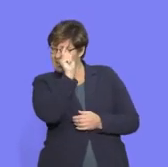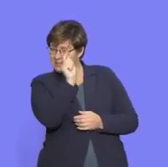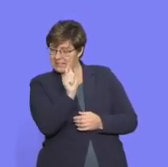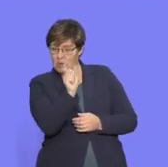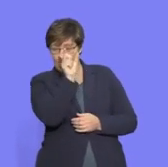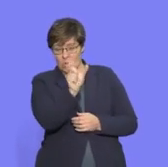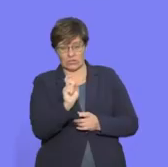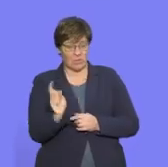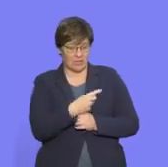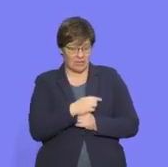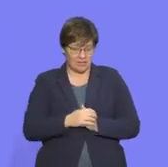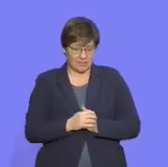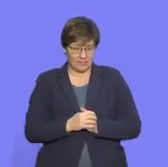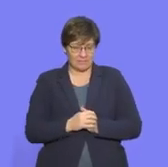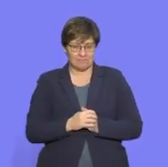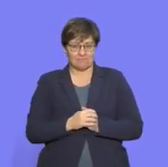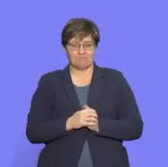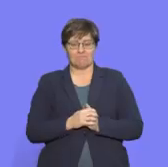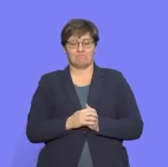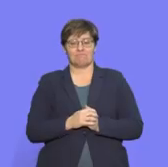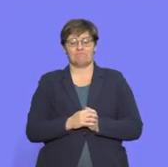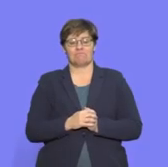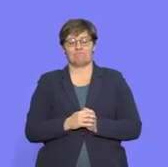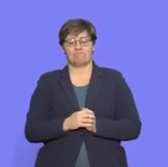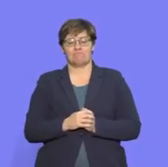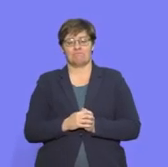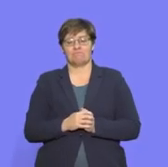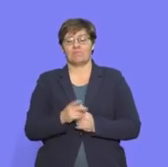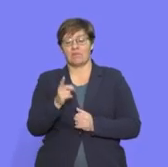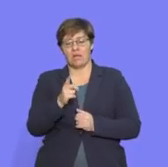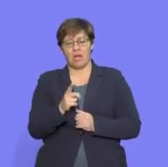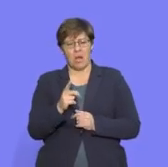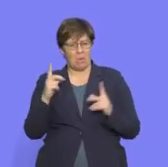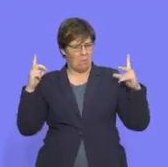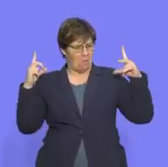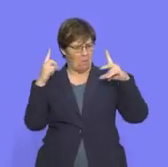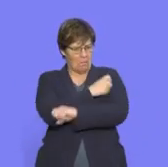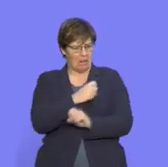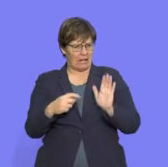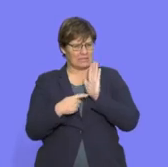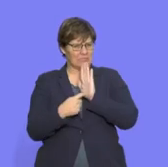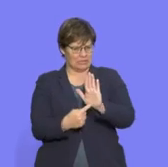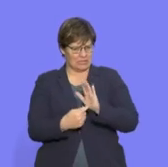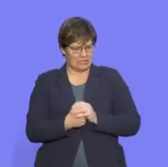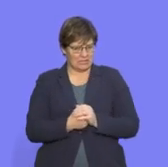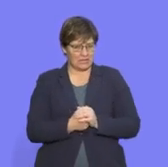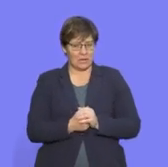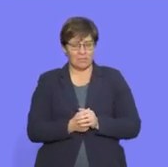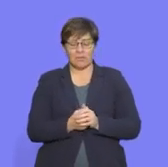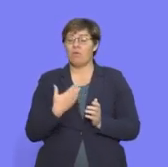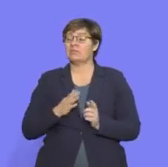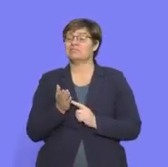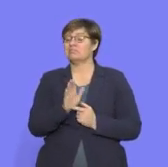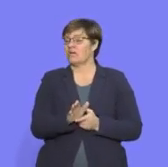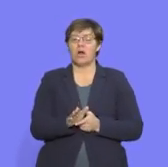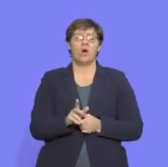that your terminology is spot on. This looks like a very complicated diagram, but I